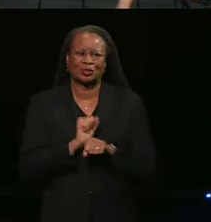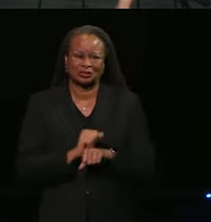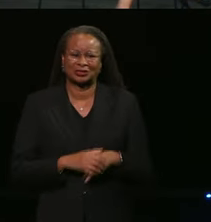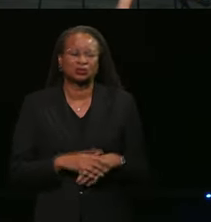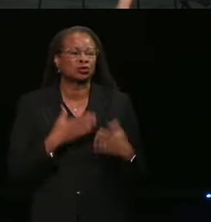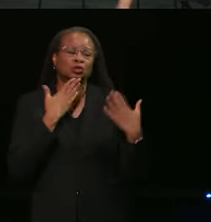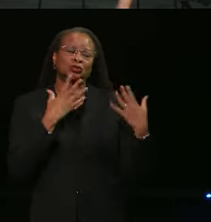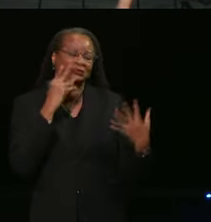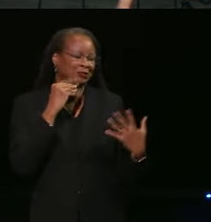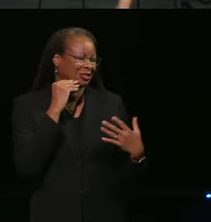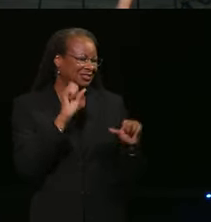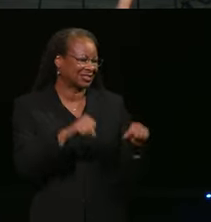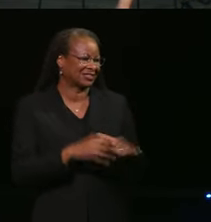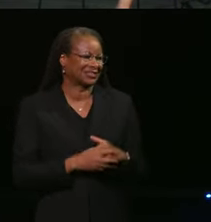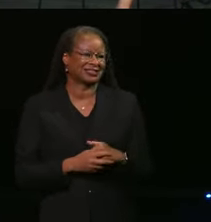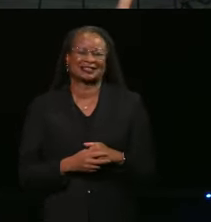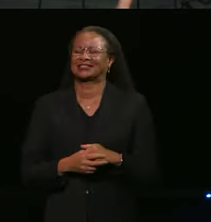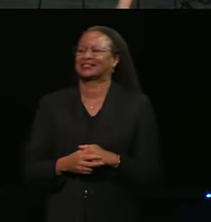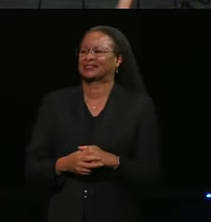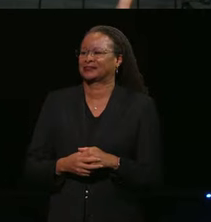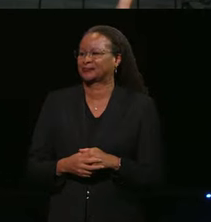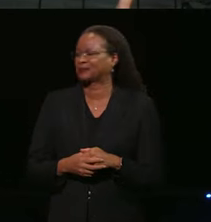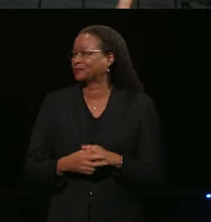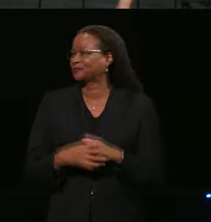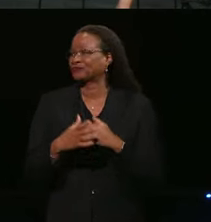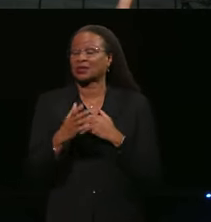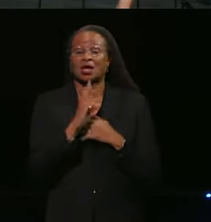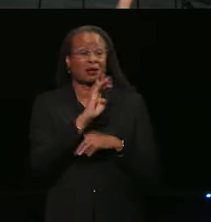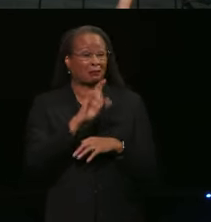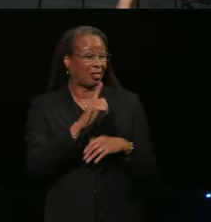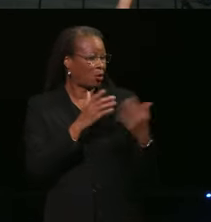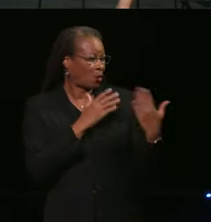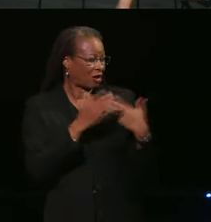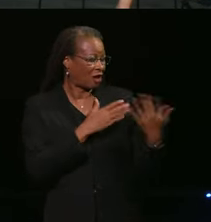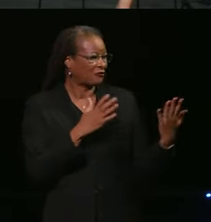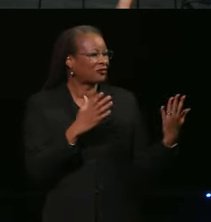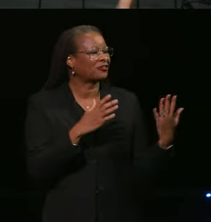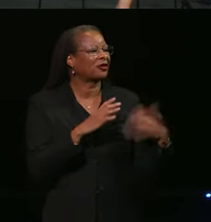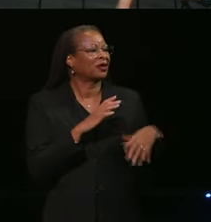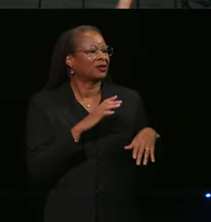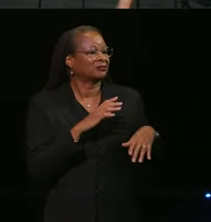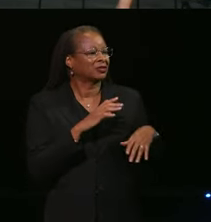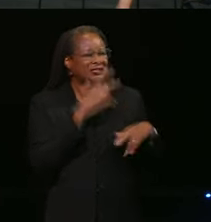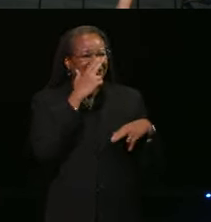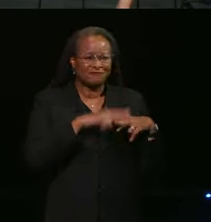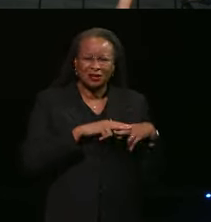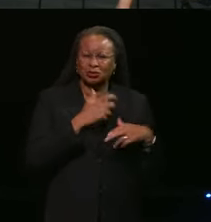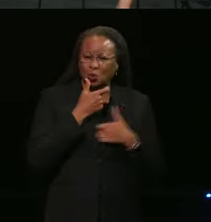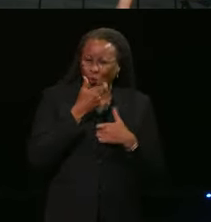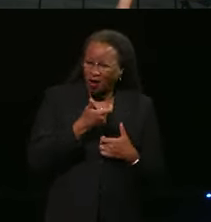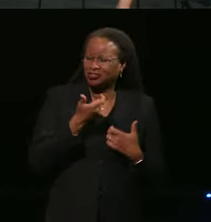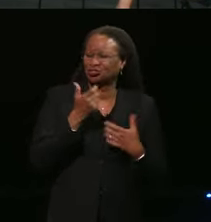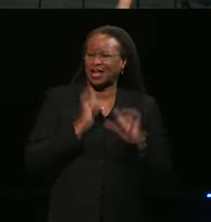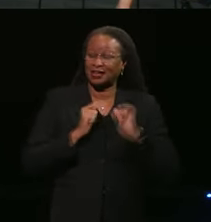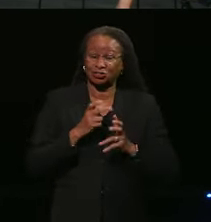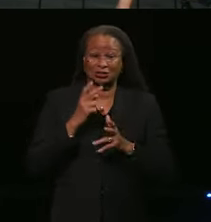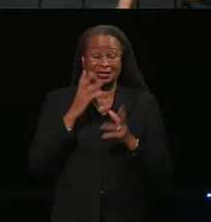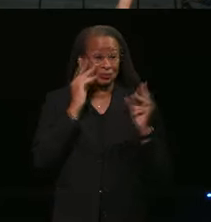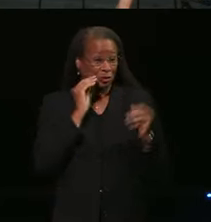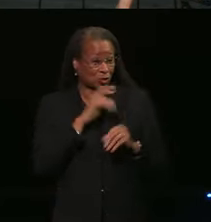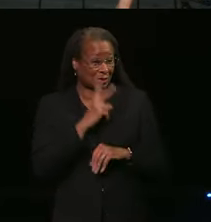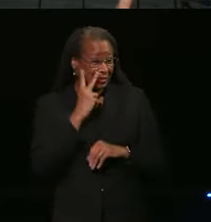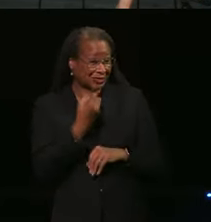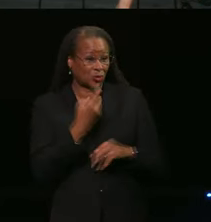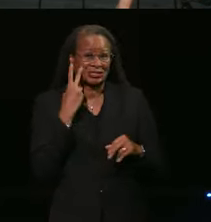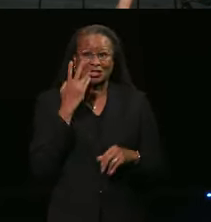good experience. It is amazing. Whenever the actors, it's so much fun to watch the actors experience something and see something, you know, or